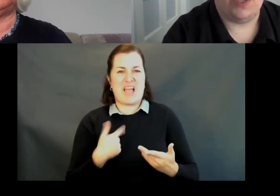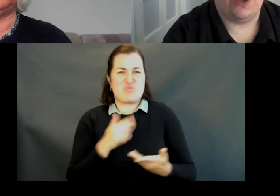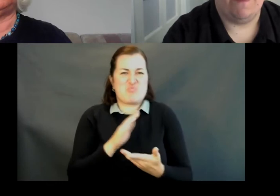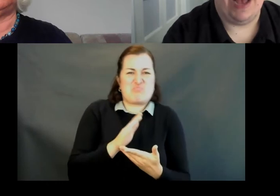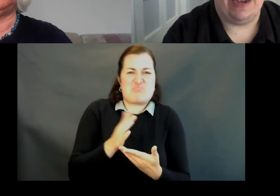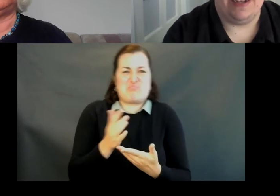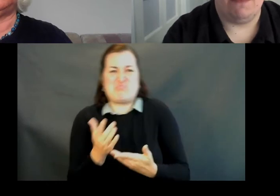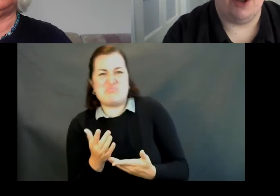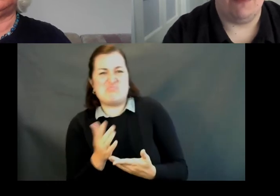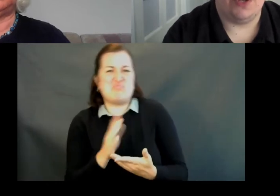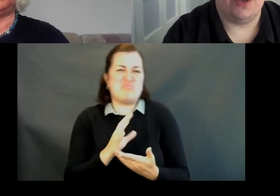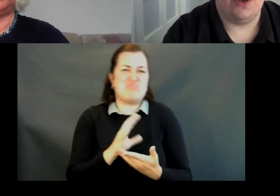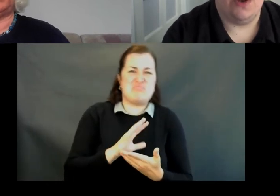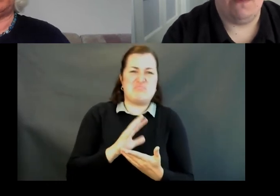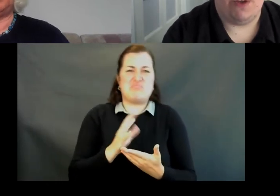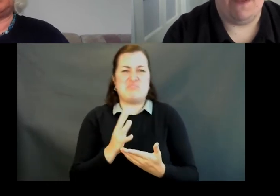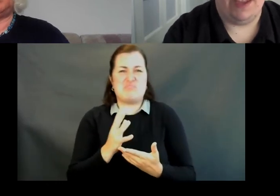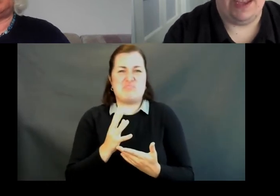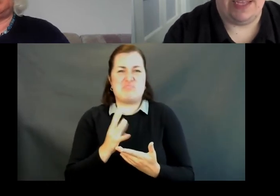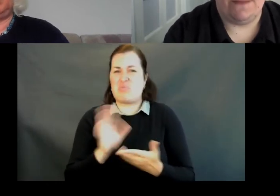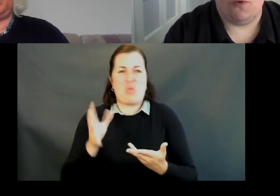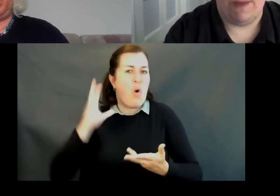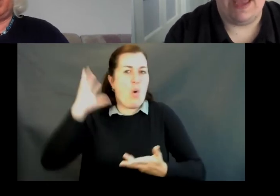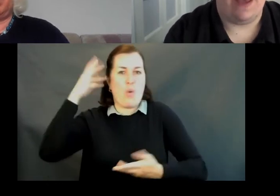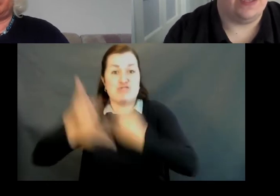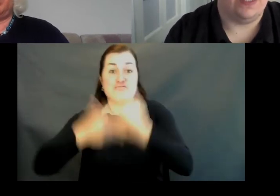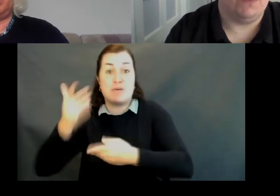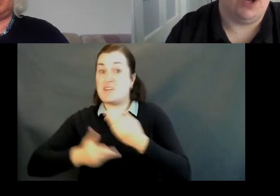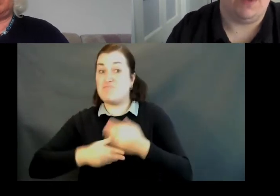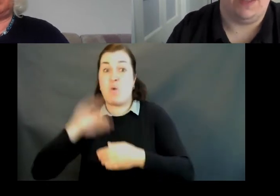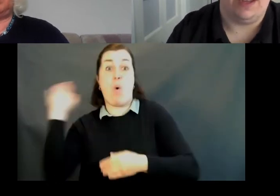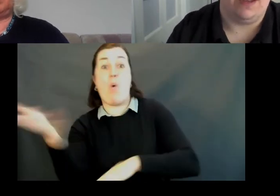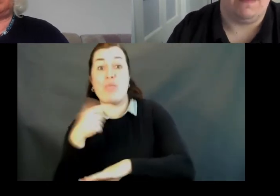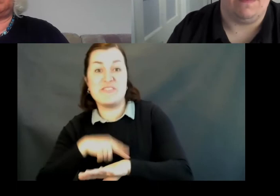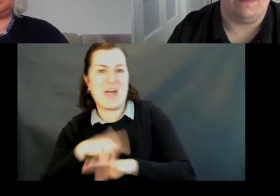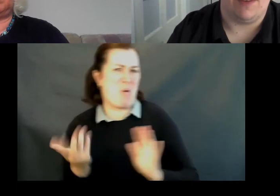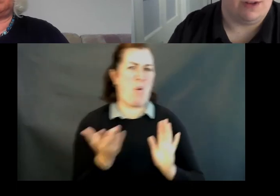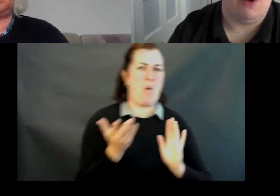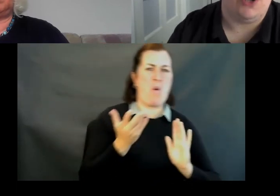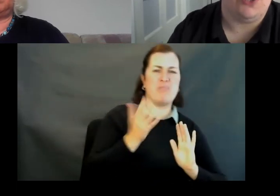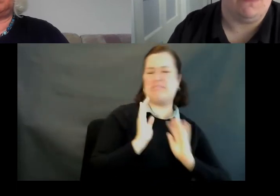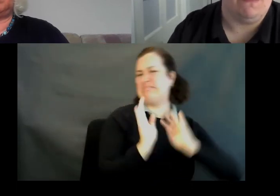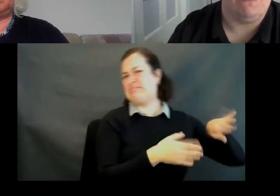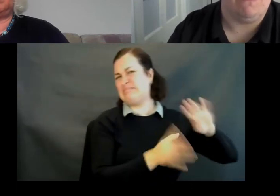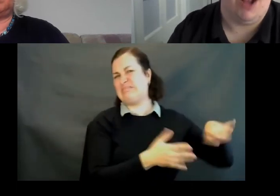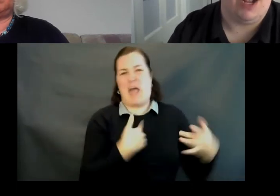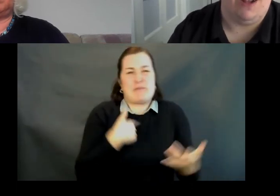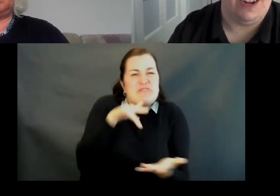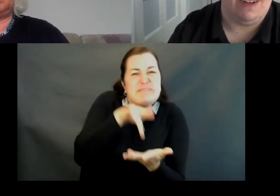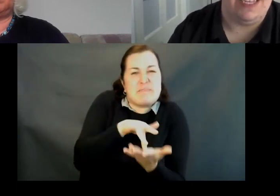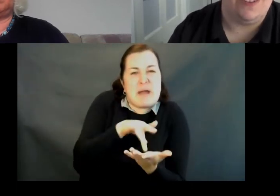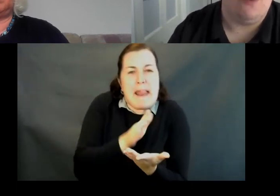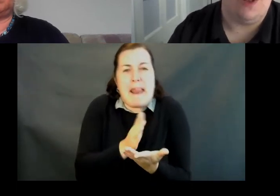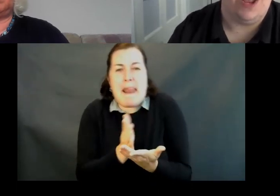all the time and sometimes don't think it's for me. And then sometimes I think, gosh, I